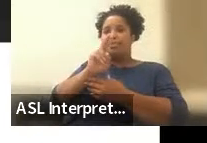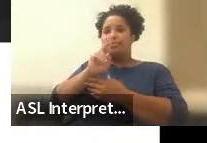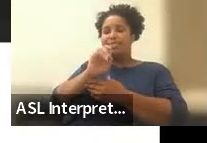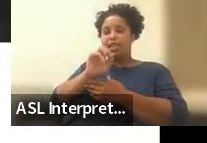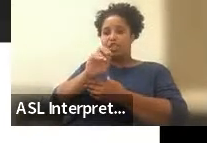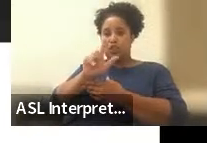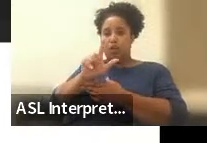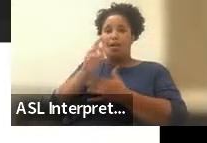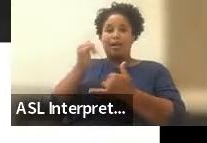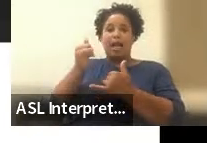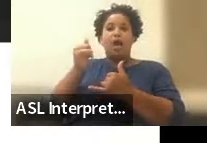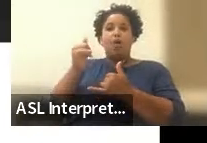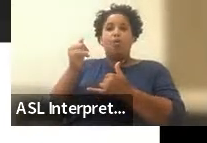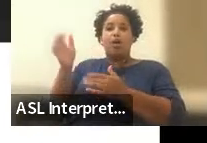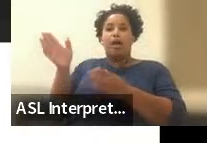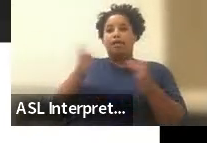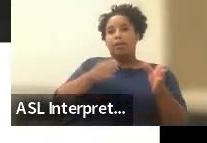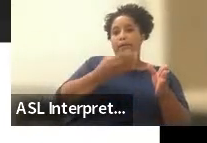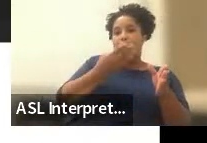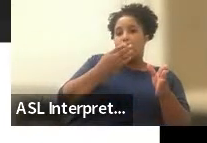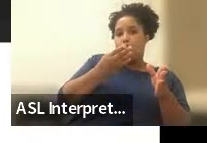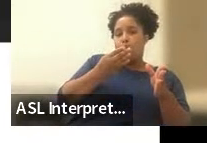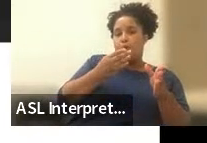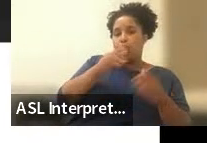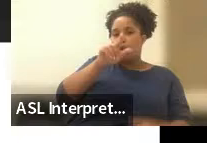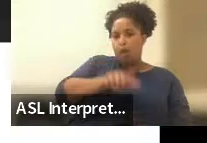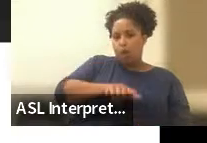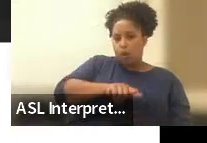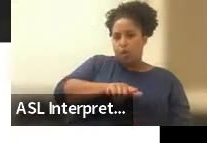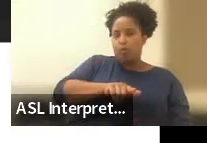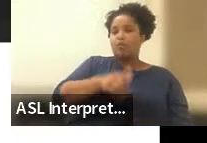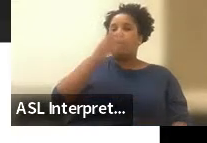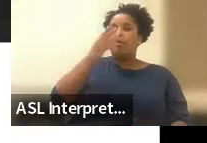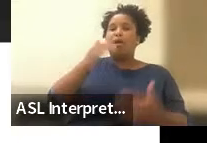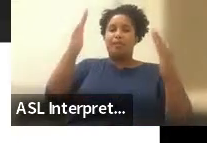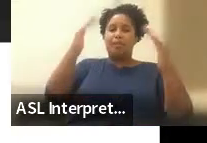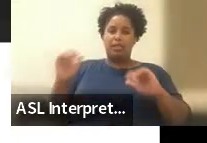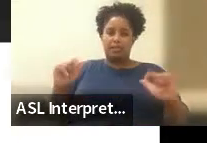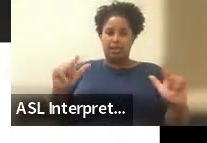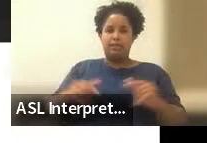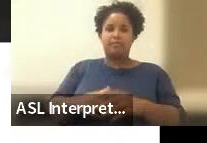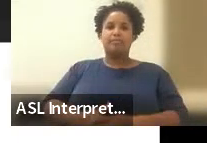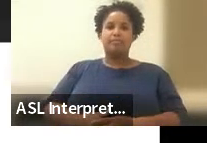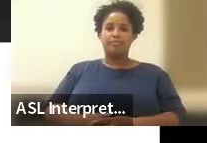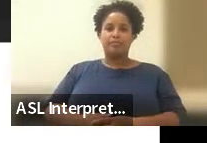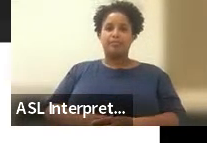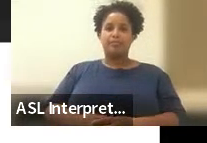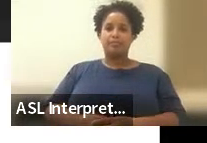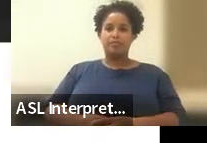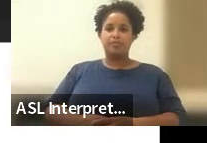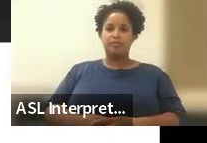we're at a low transmission level. So maybe go to the next slide.